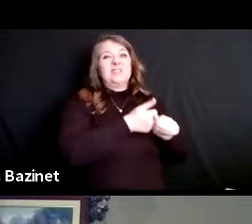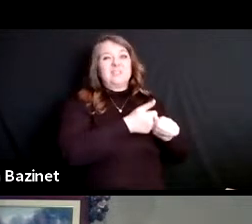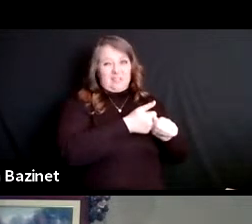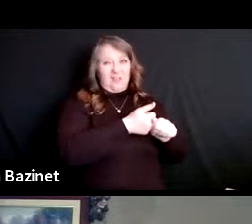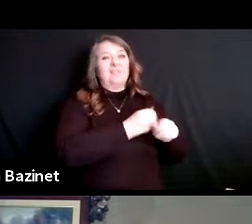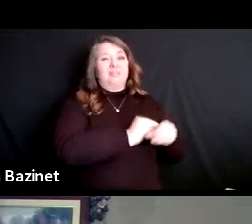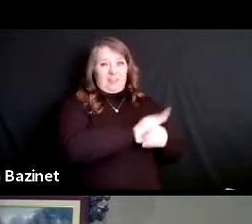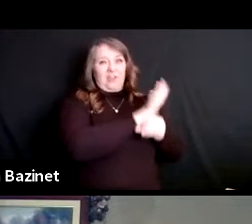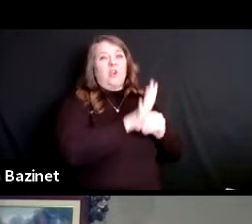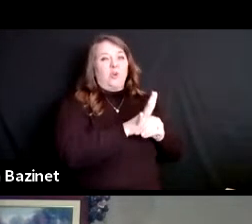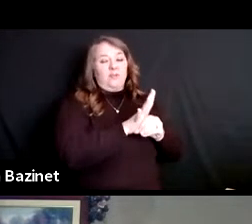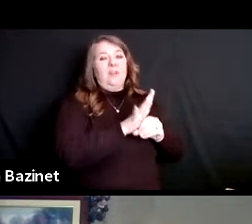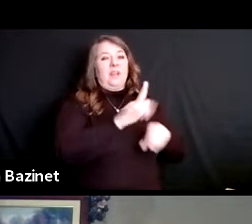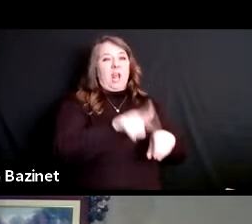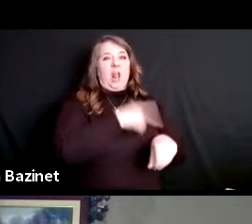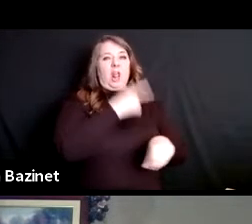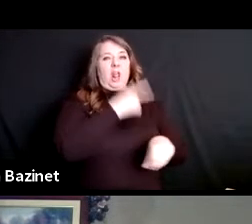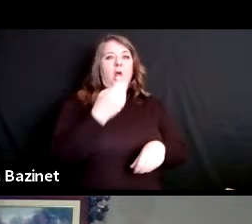hauler.